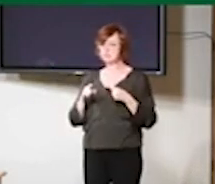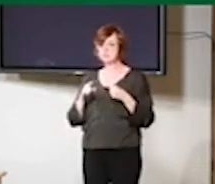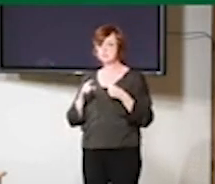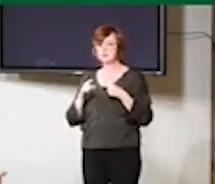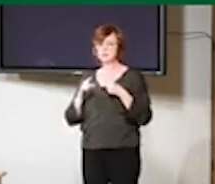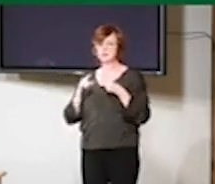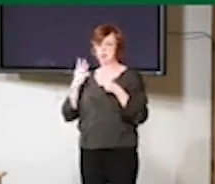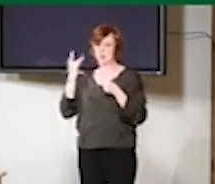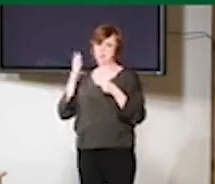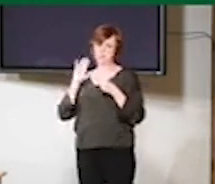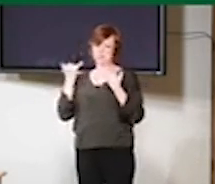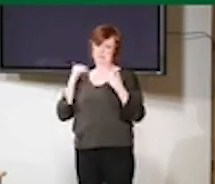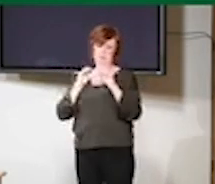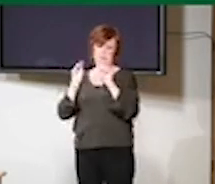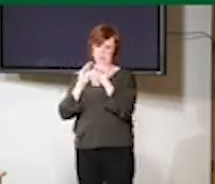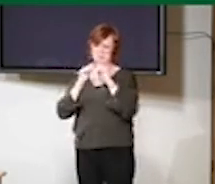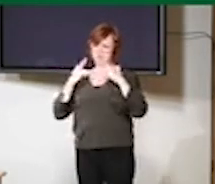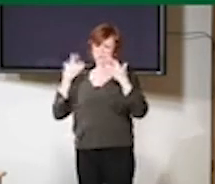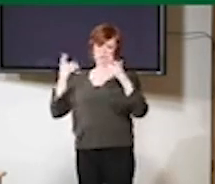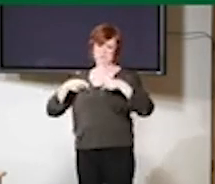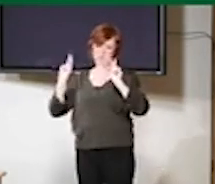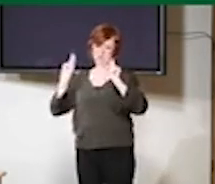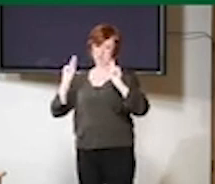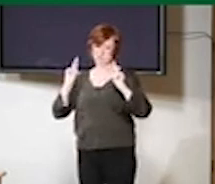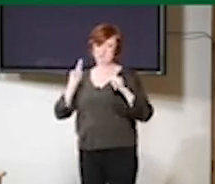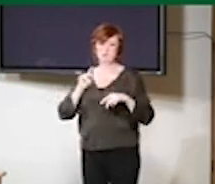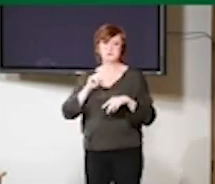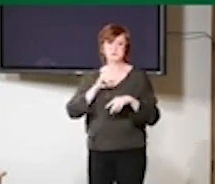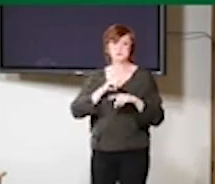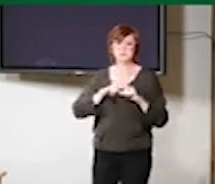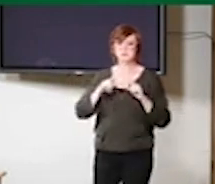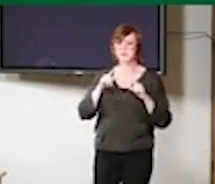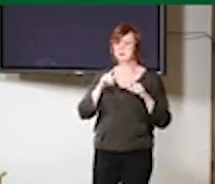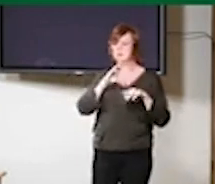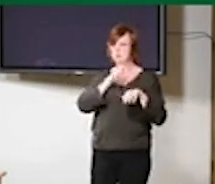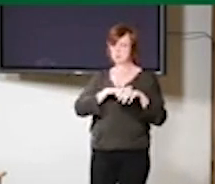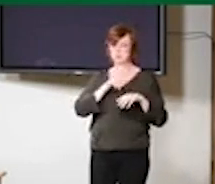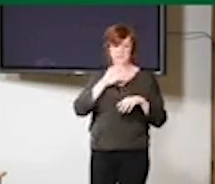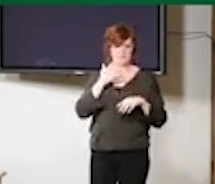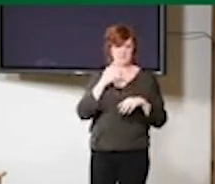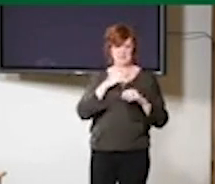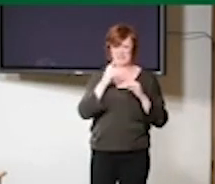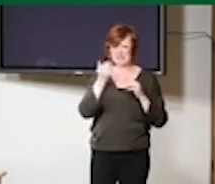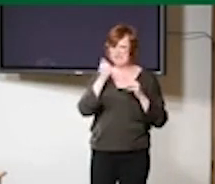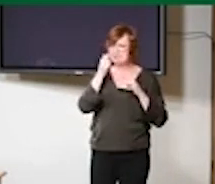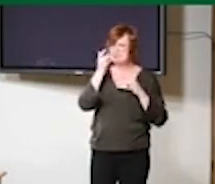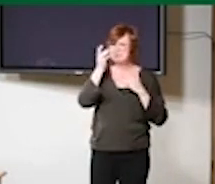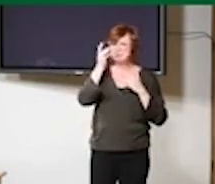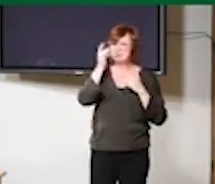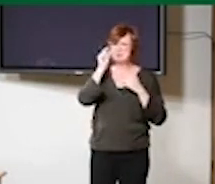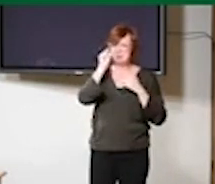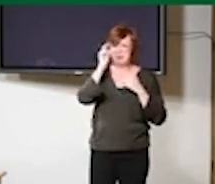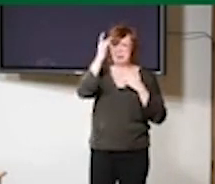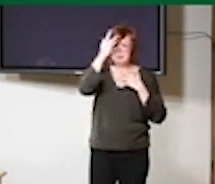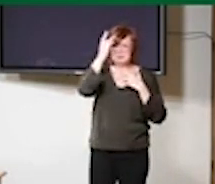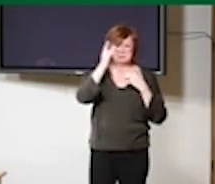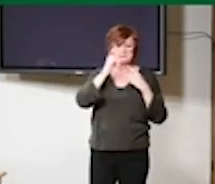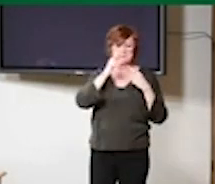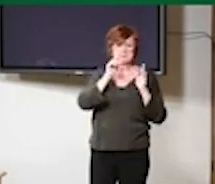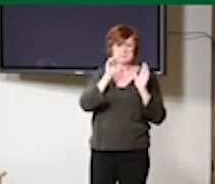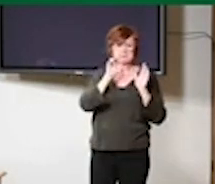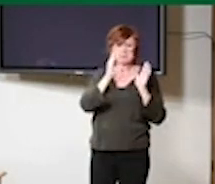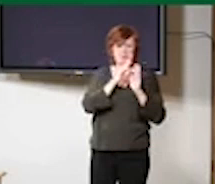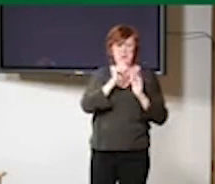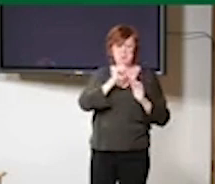Obviously, if you have any symptoms, you should stay home, even if it's a cough. If you develop a fever, aches and